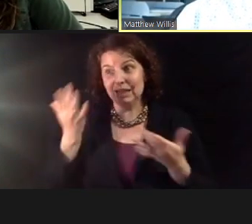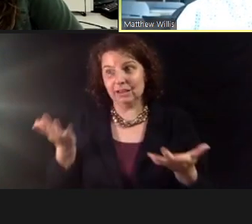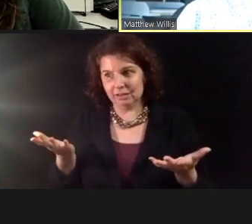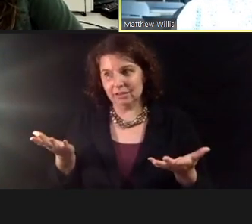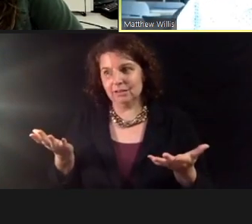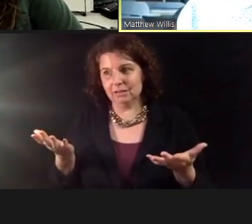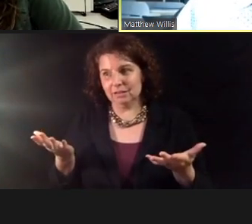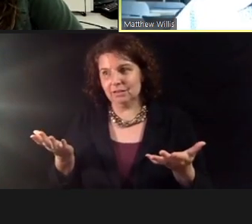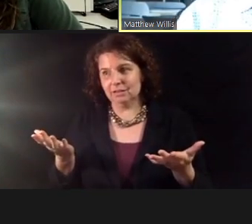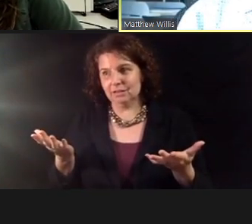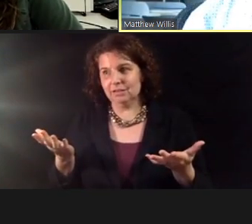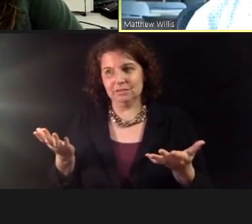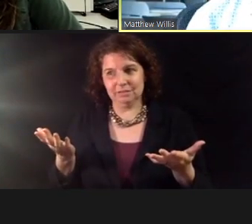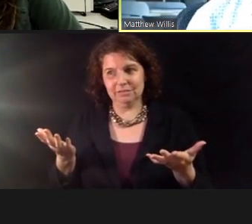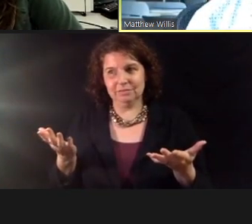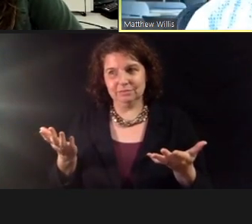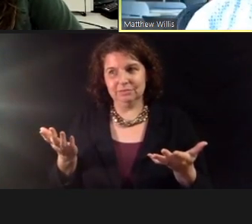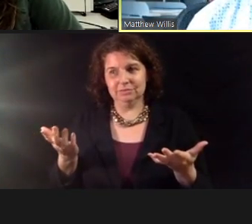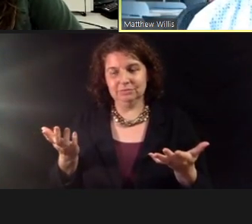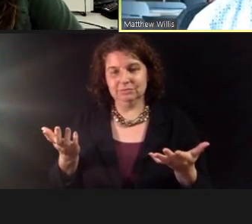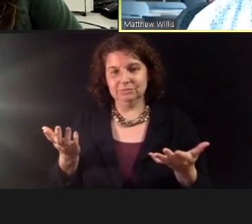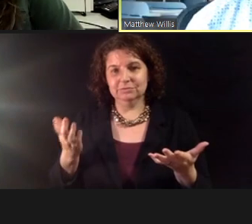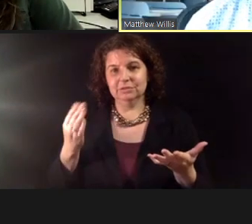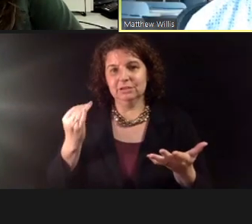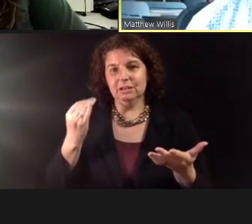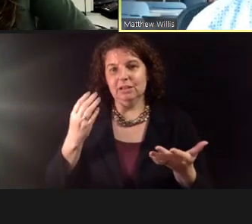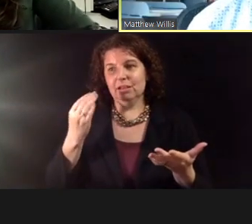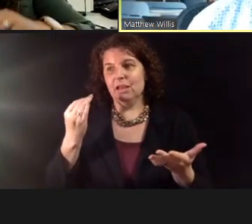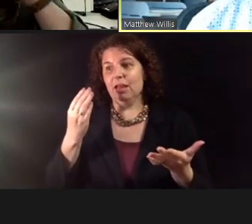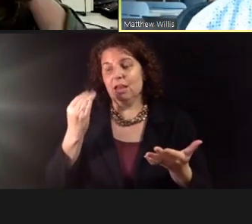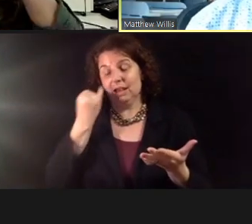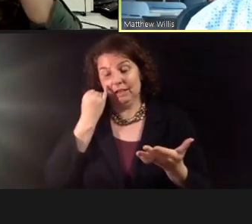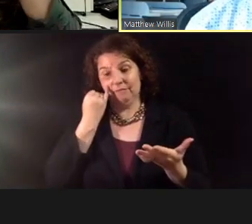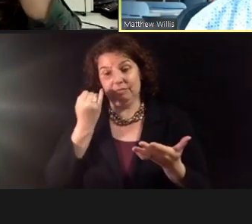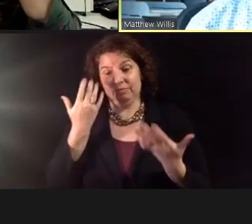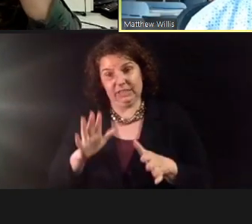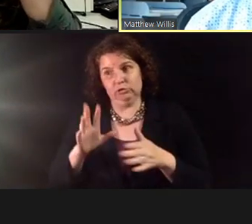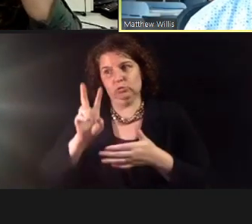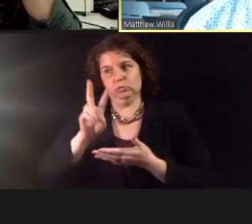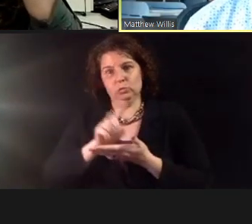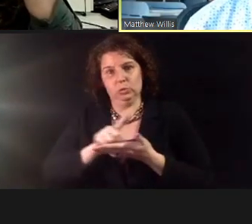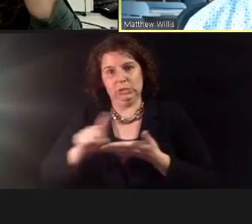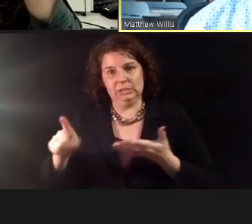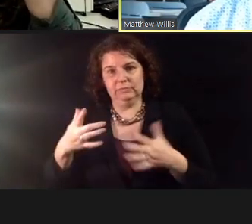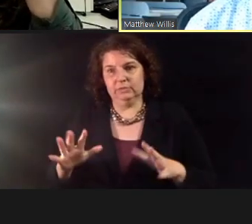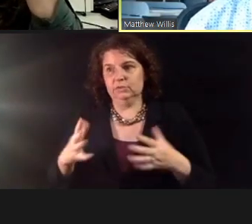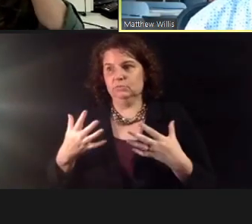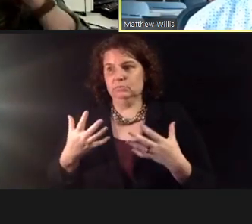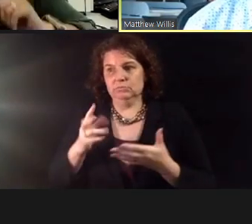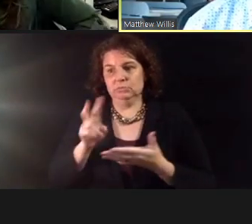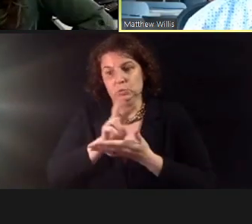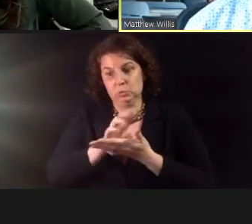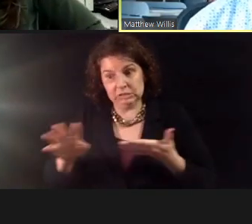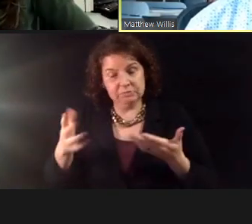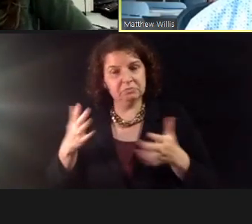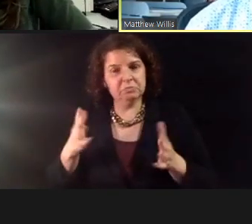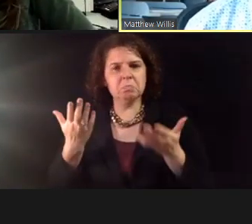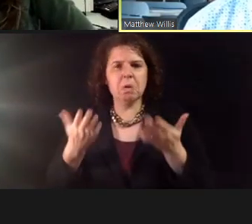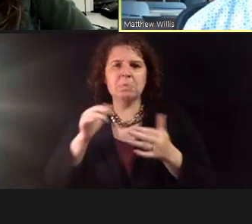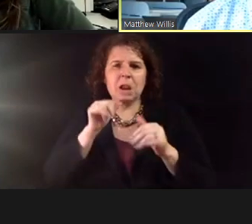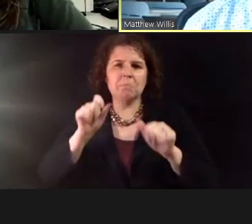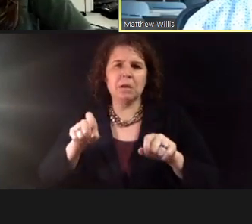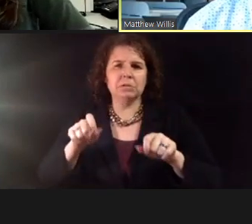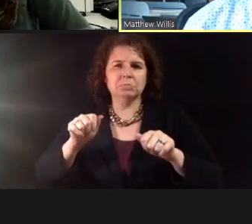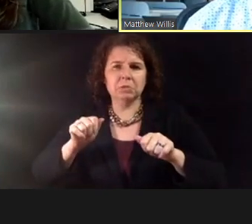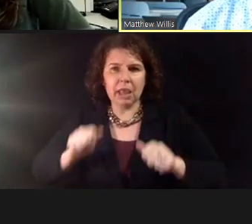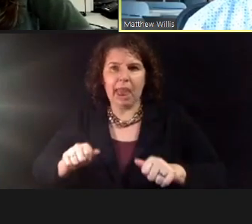generally 2 weeks. And so we use that as a sign of someone who's more than 2 weeks out from their